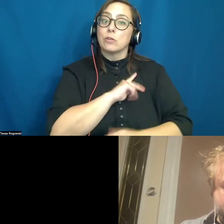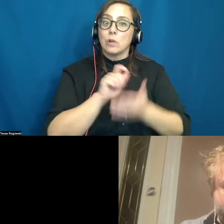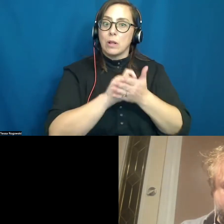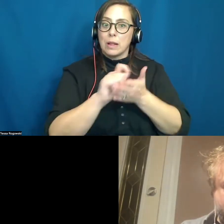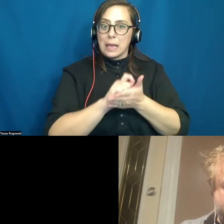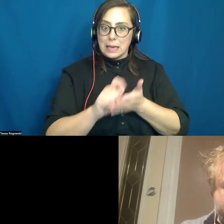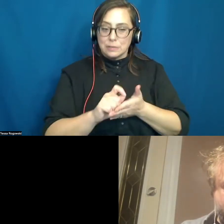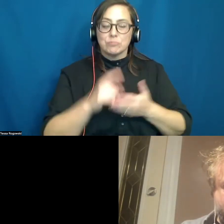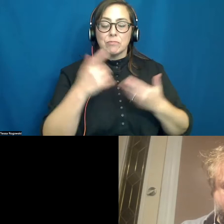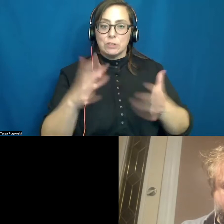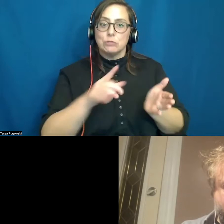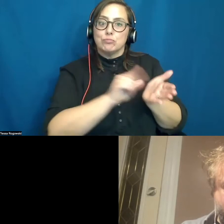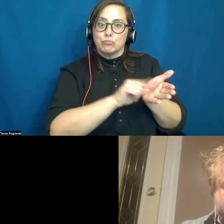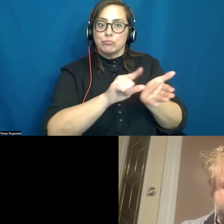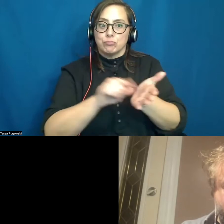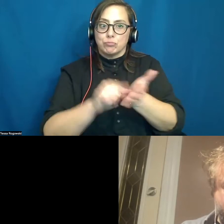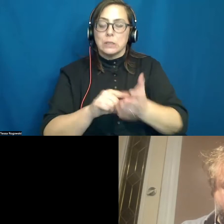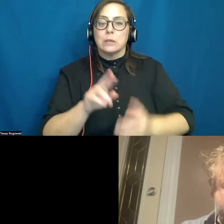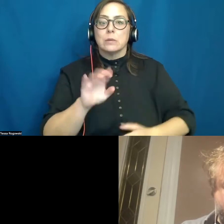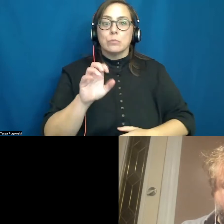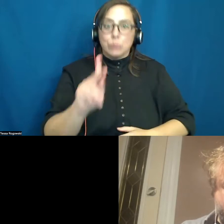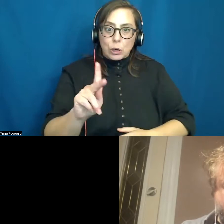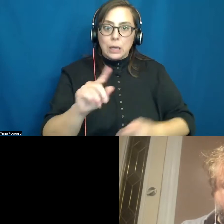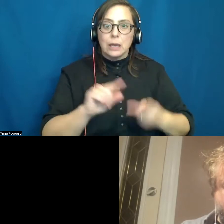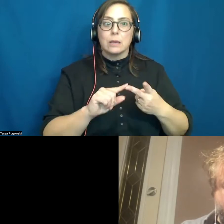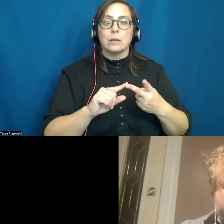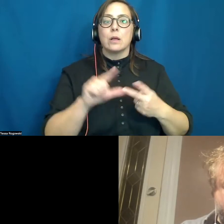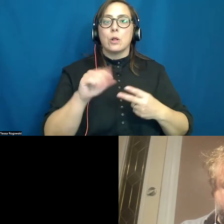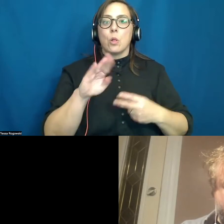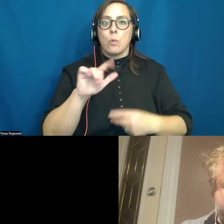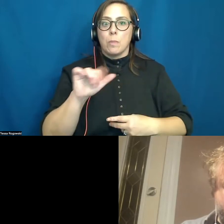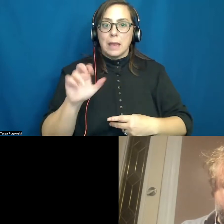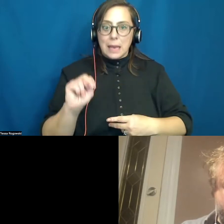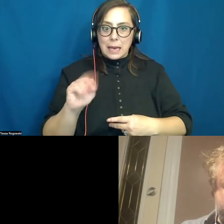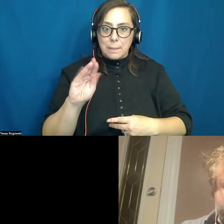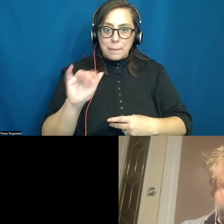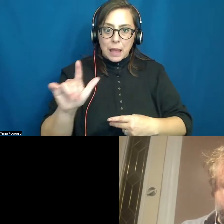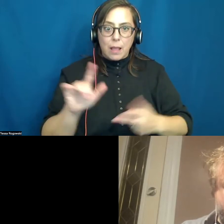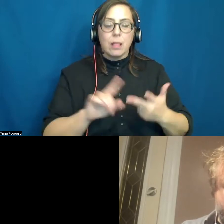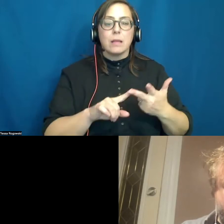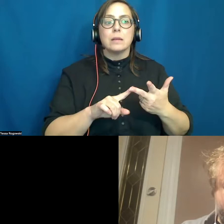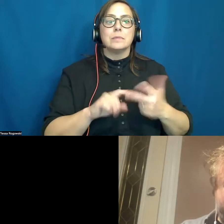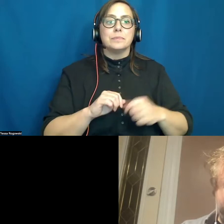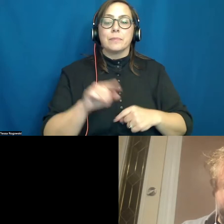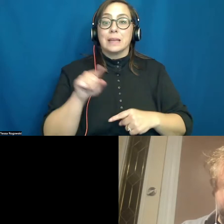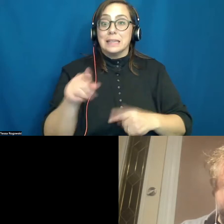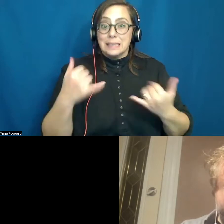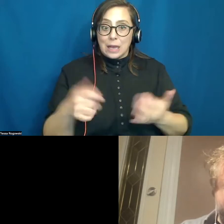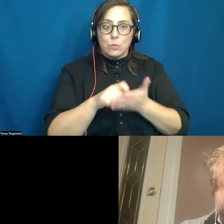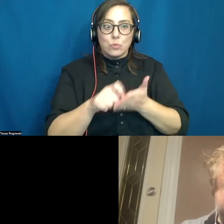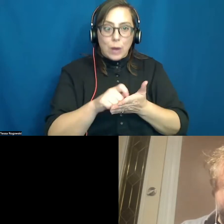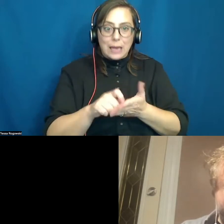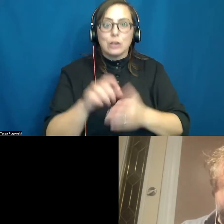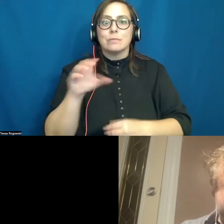of publications, including Brick, the Globe and Mail, and the Globe and Mail. He is currently the writer in residence